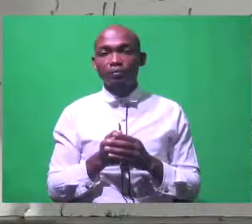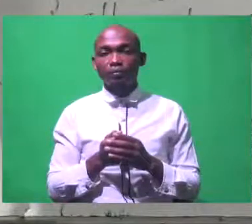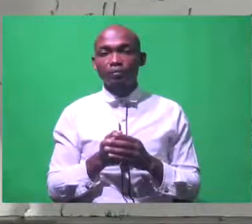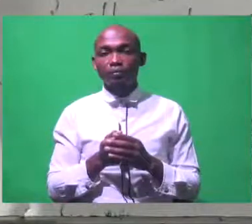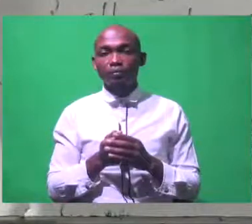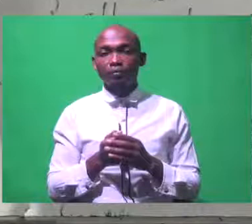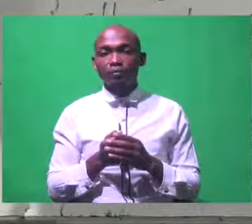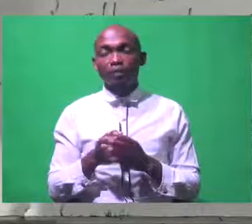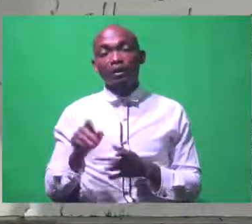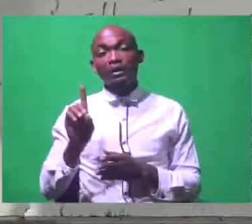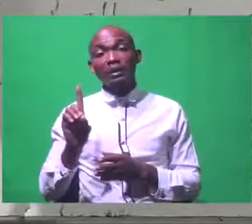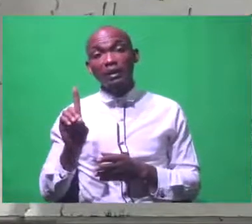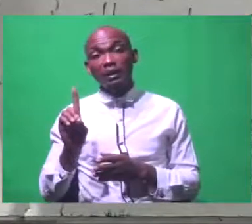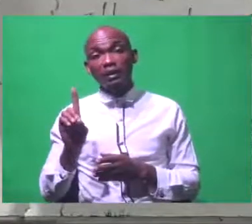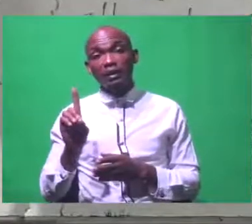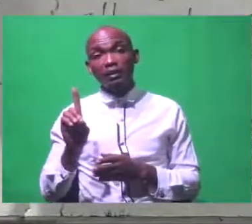D,